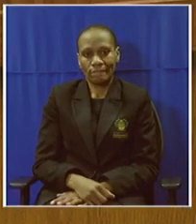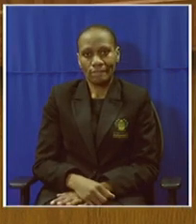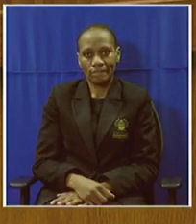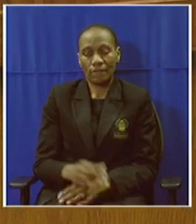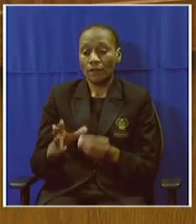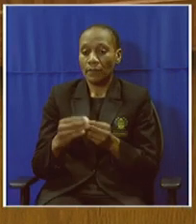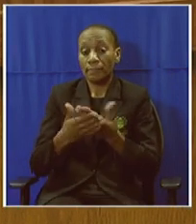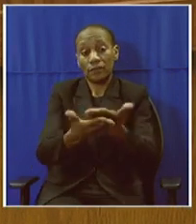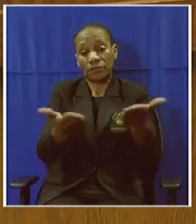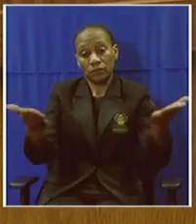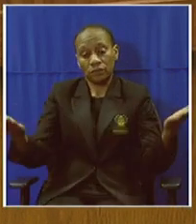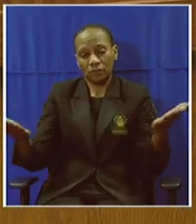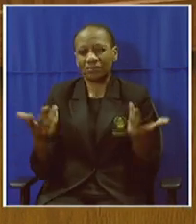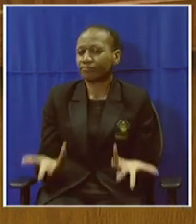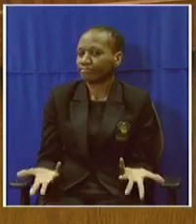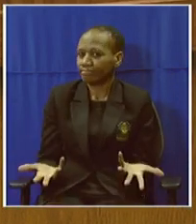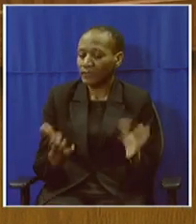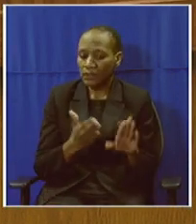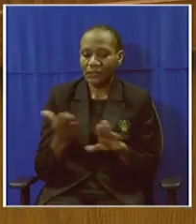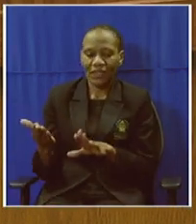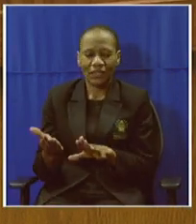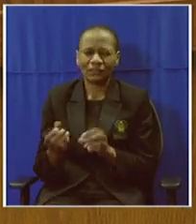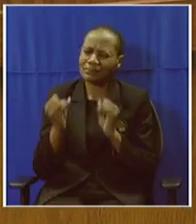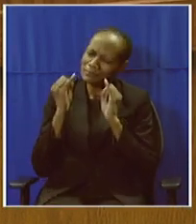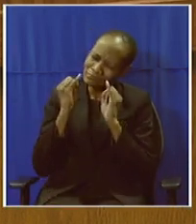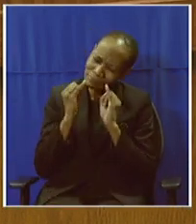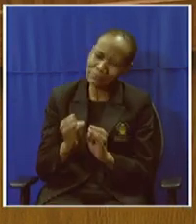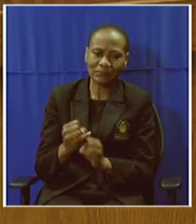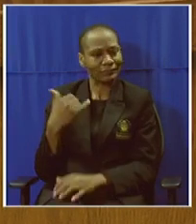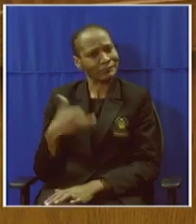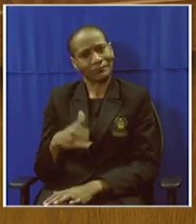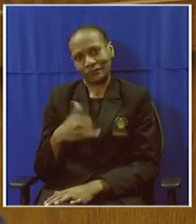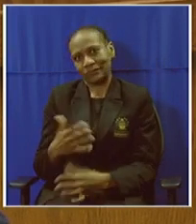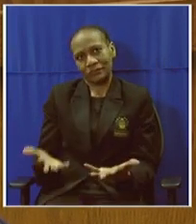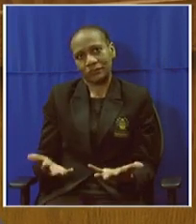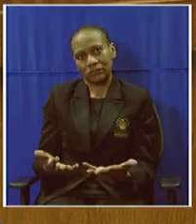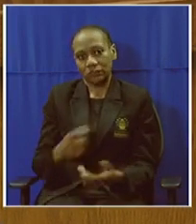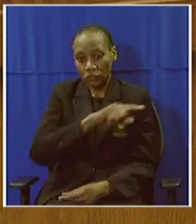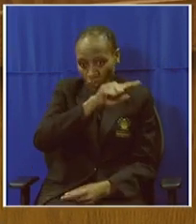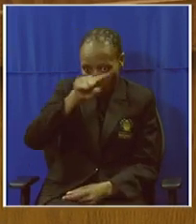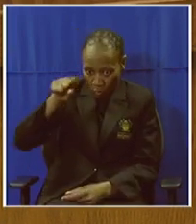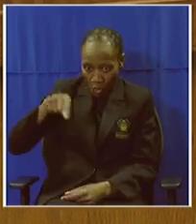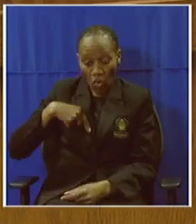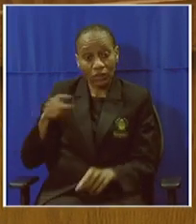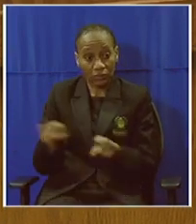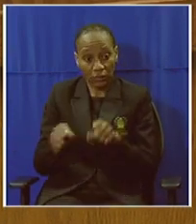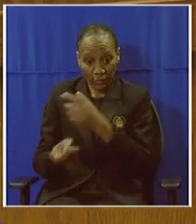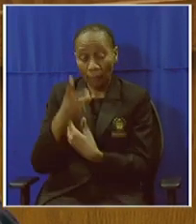Honorable members, death is very cruel. That we all shall go one day,